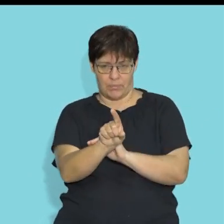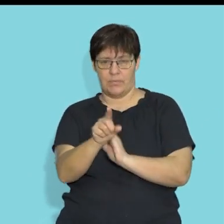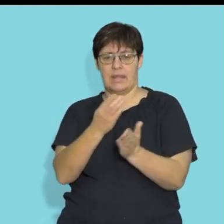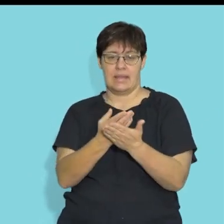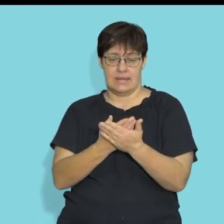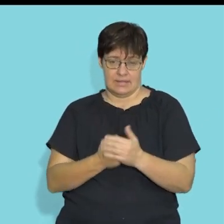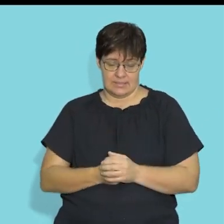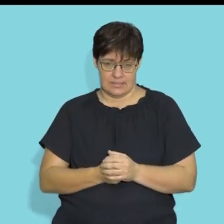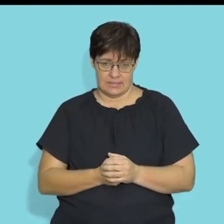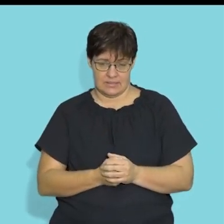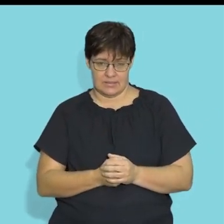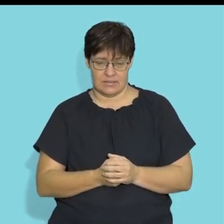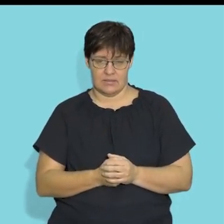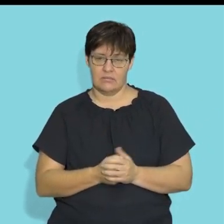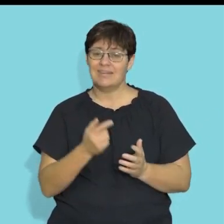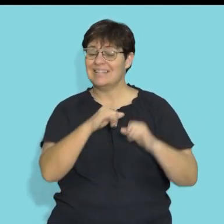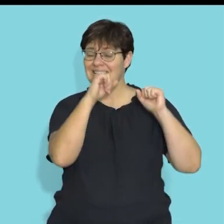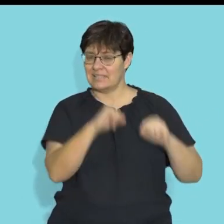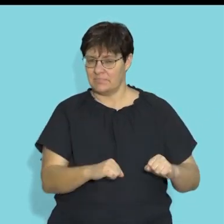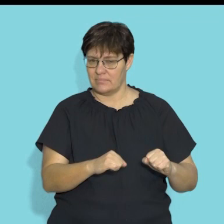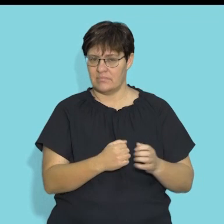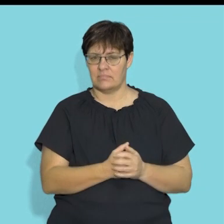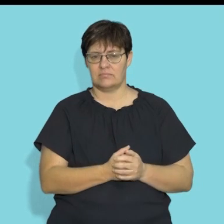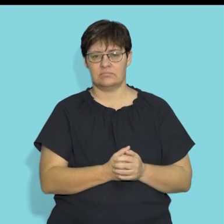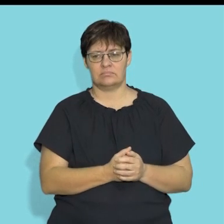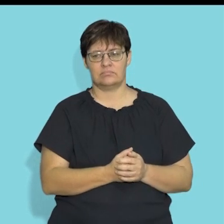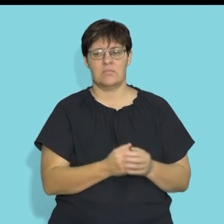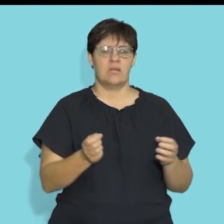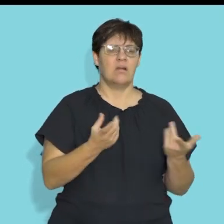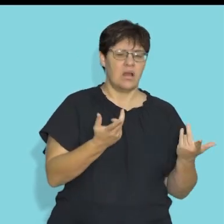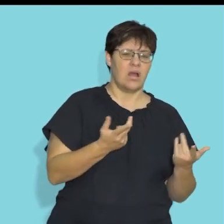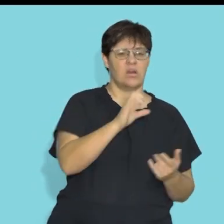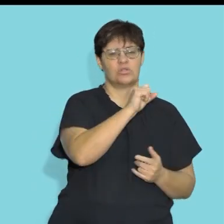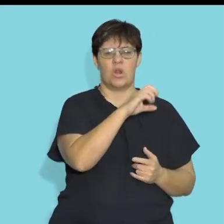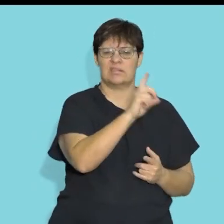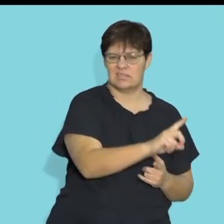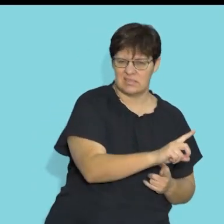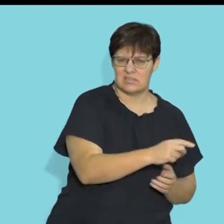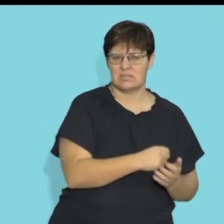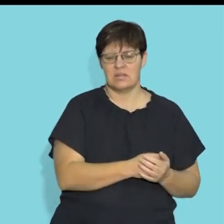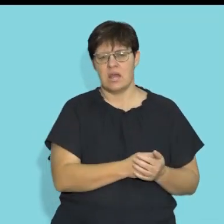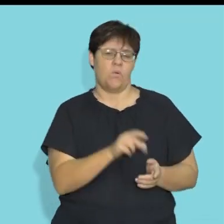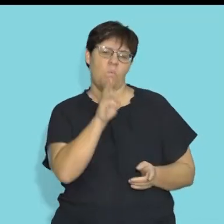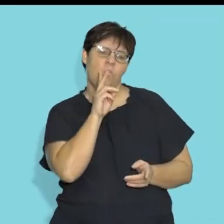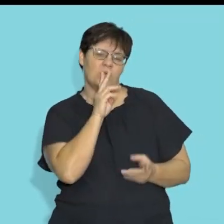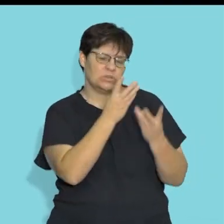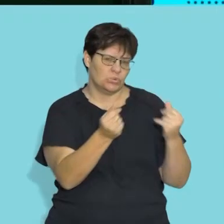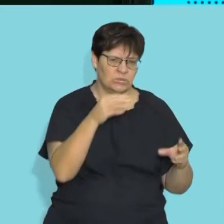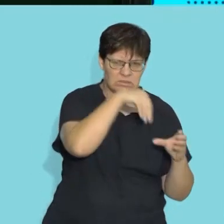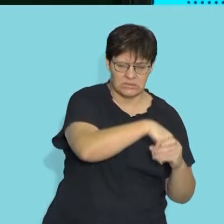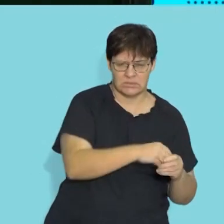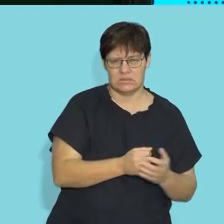escape. In other words, it is a system where you might start with a solid and an aqueous